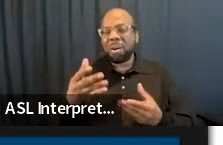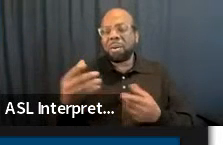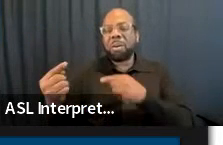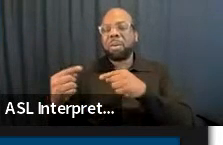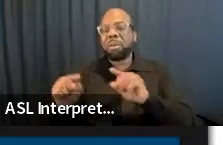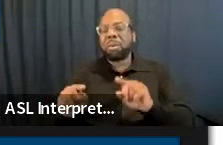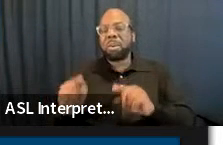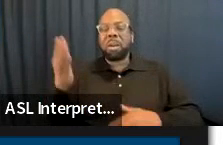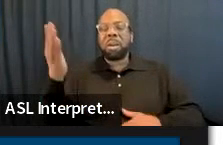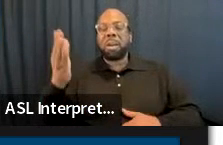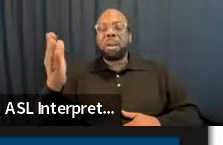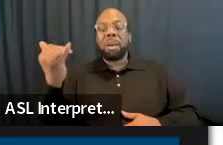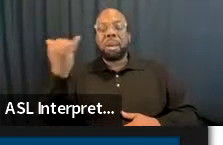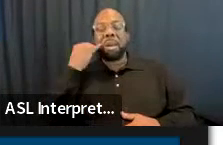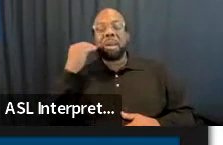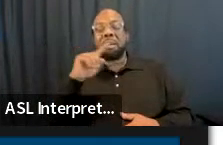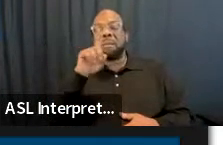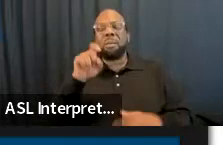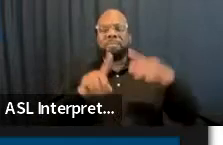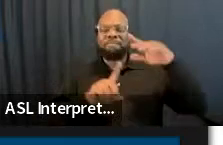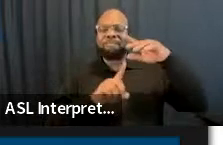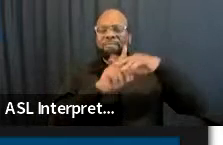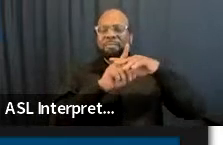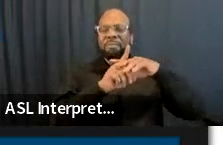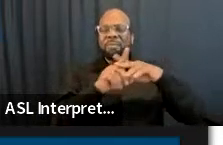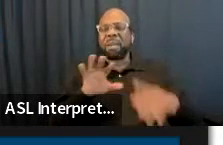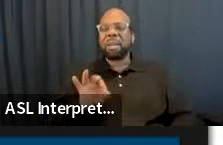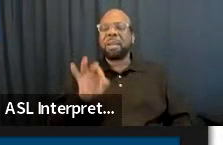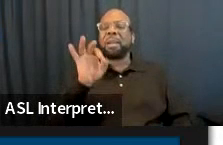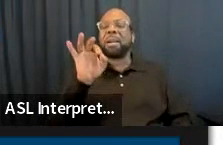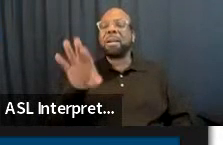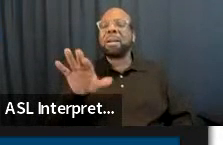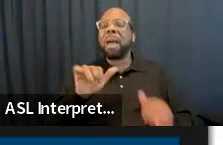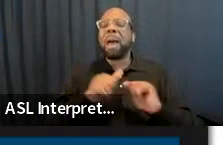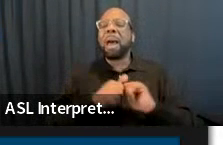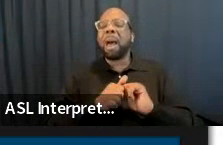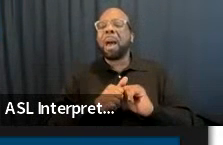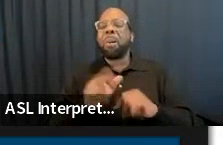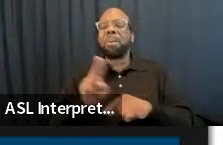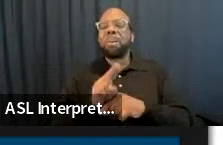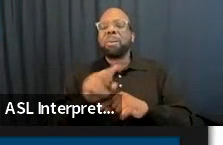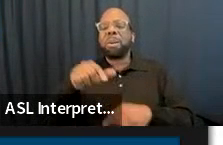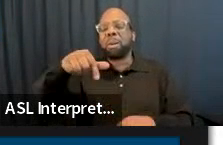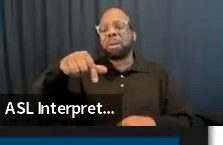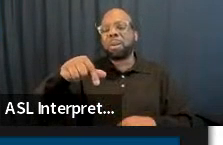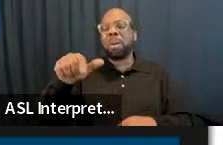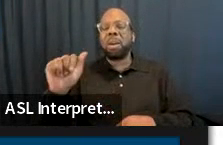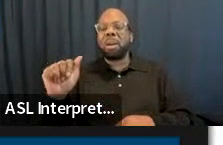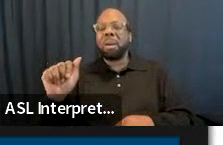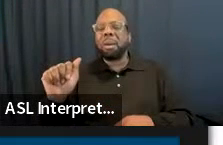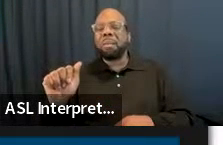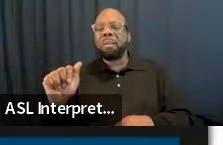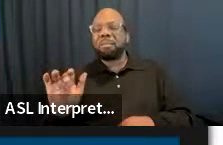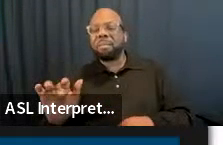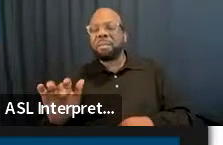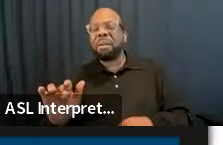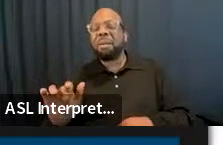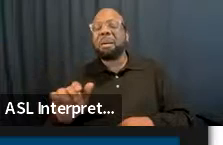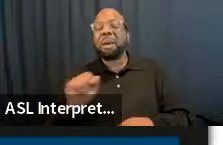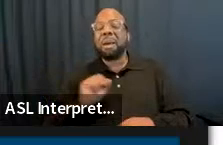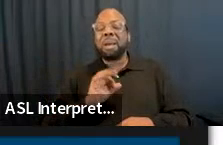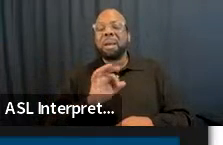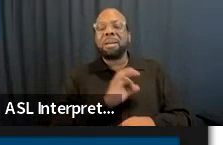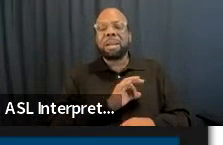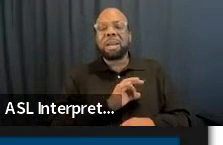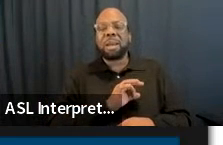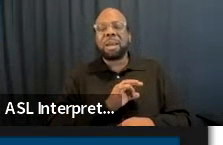you have questions come to mind, you can submit it by using the Q&A feature. Staff will collect the questions and queue them up for a